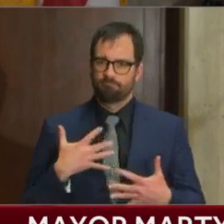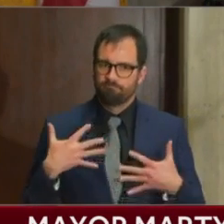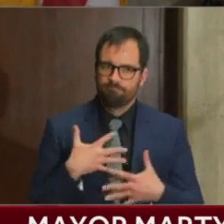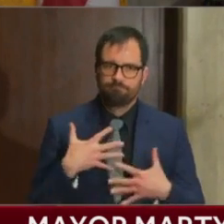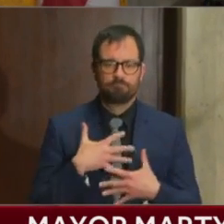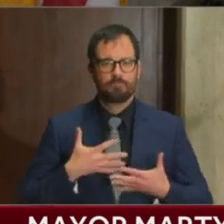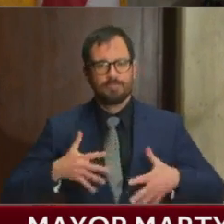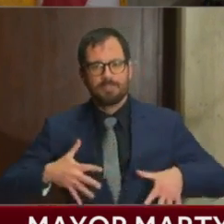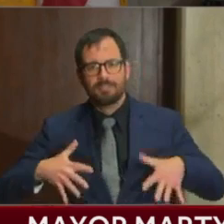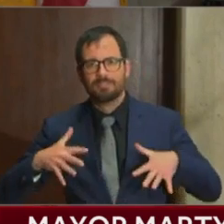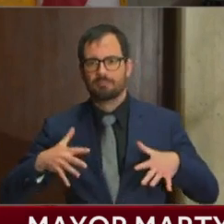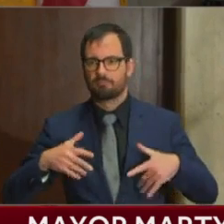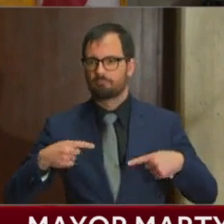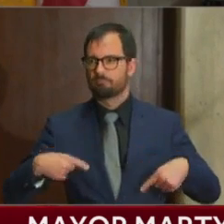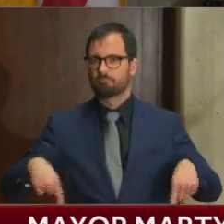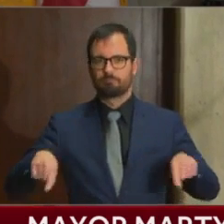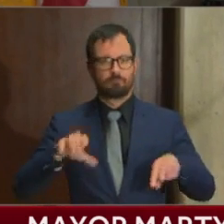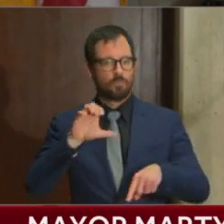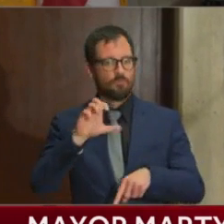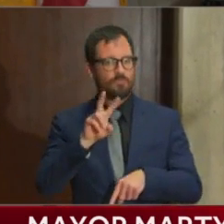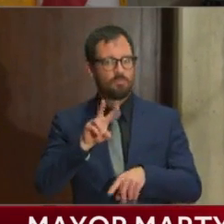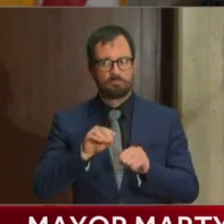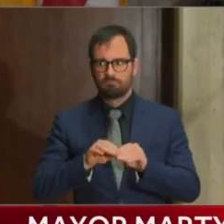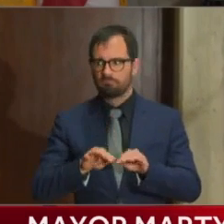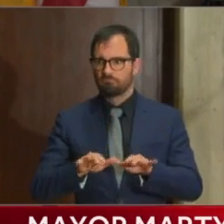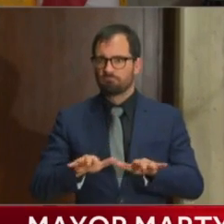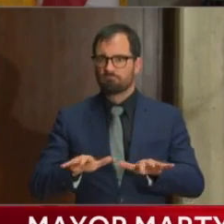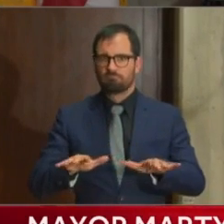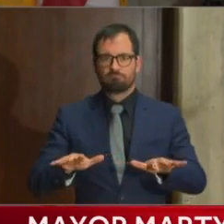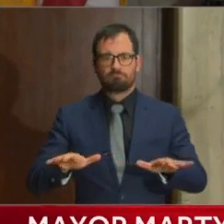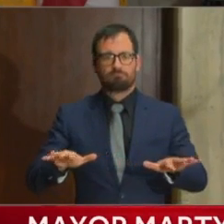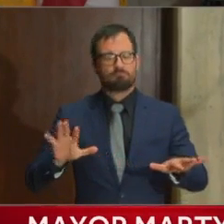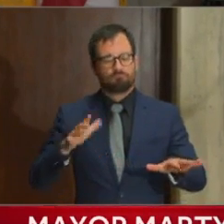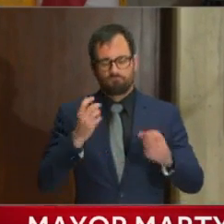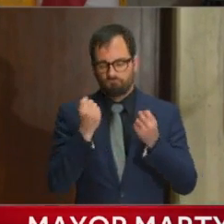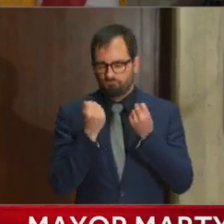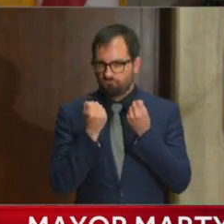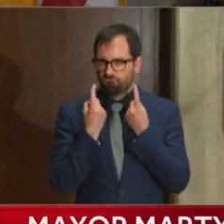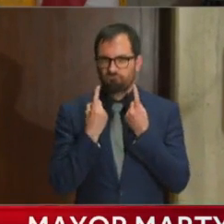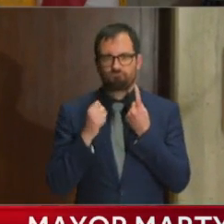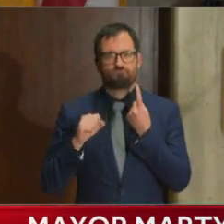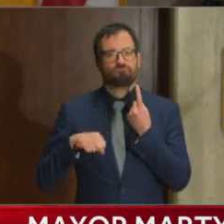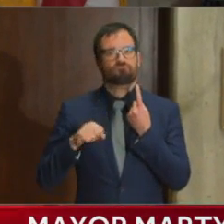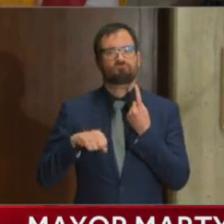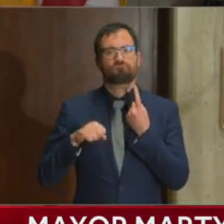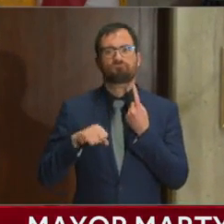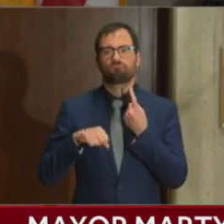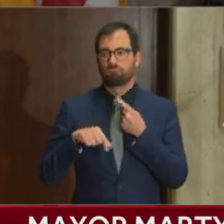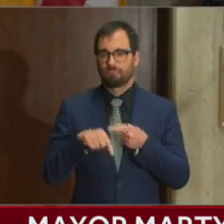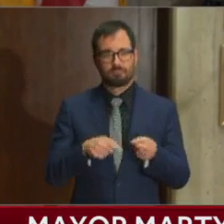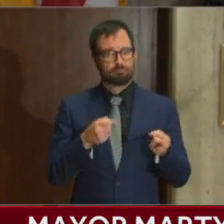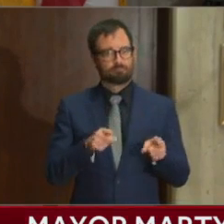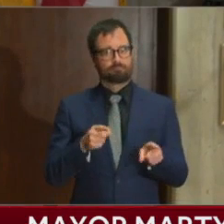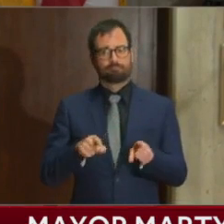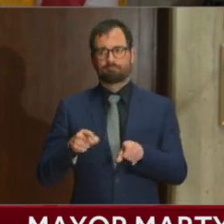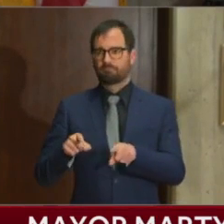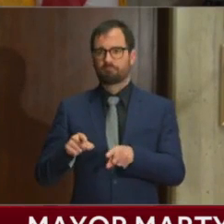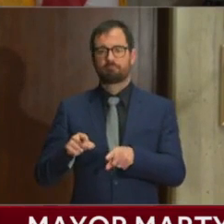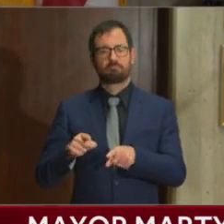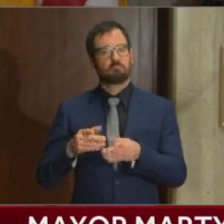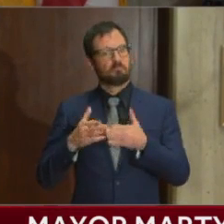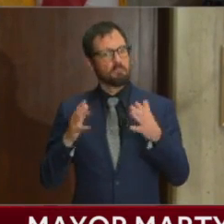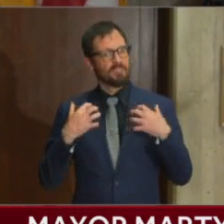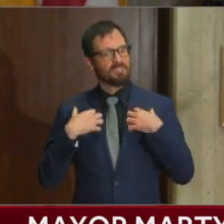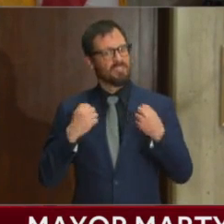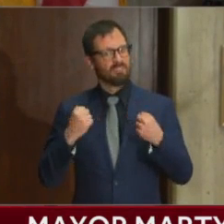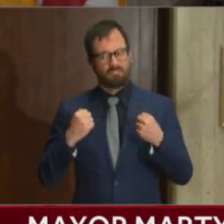an unprecedented situation, both in the nature of public health challenge and the steps that we are taking to protect our residents. So